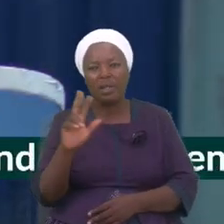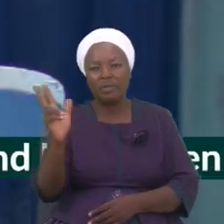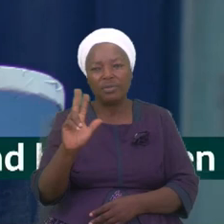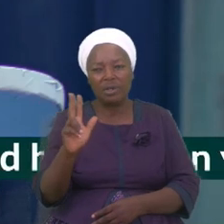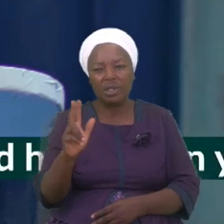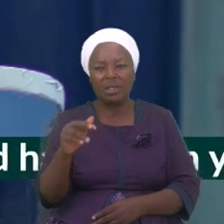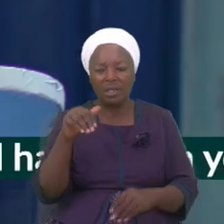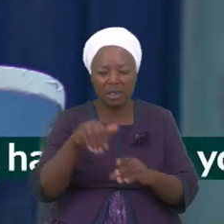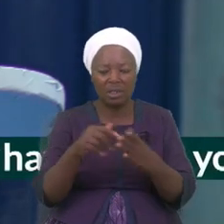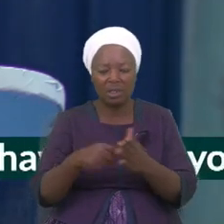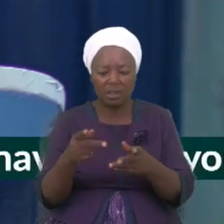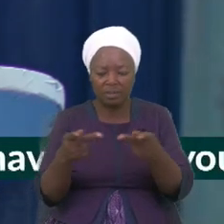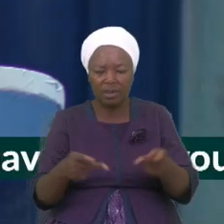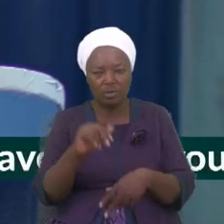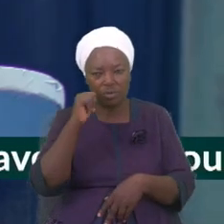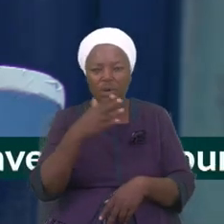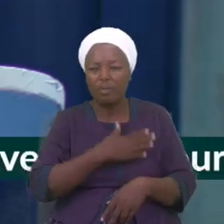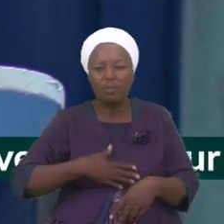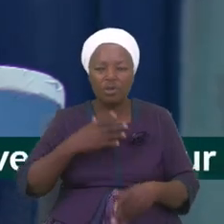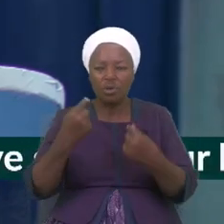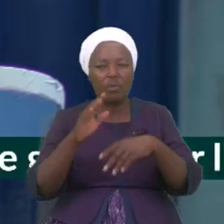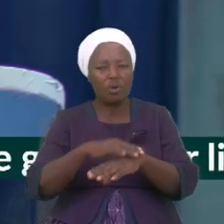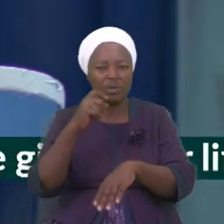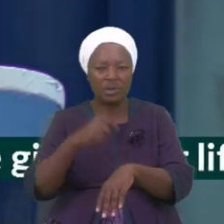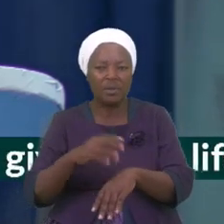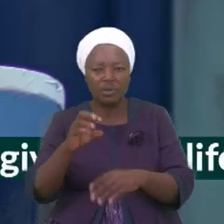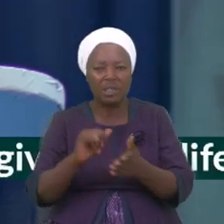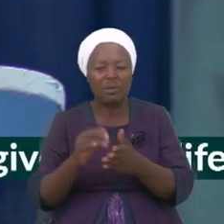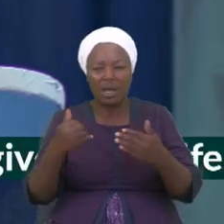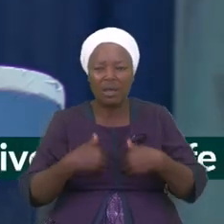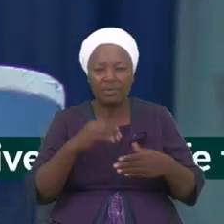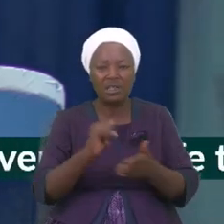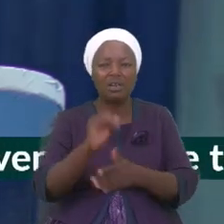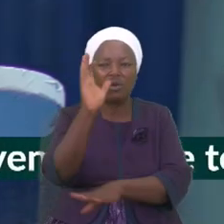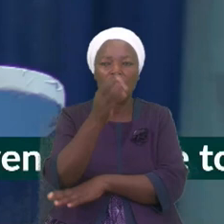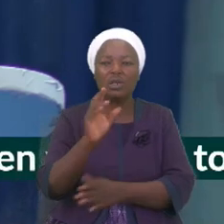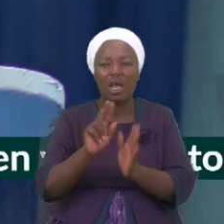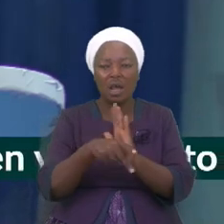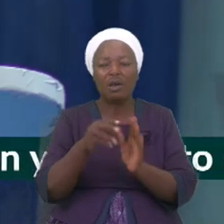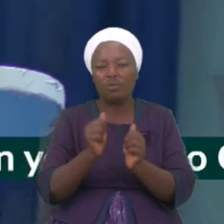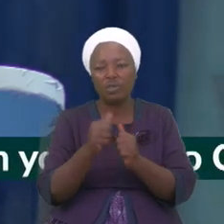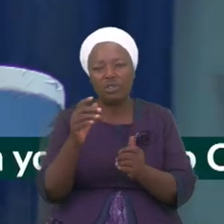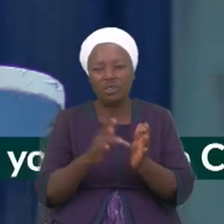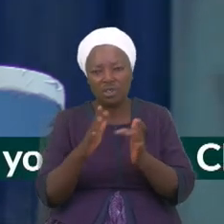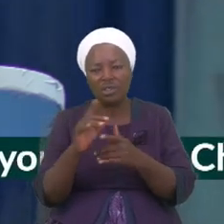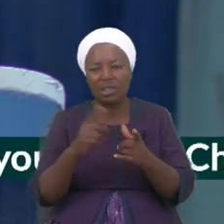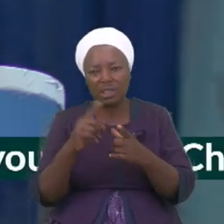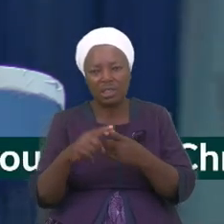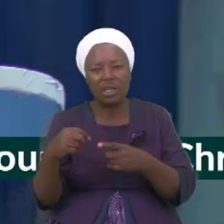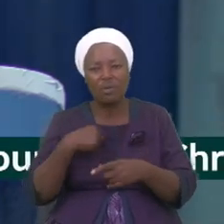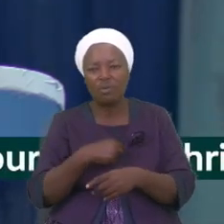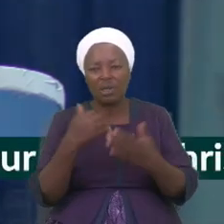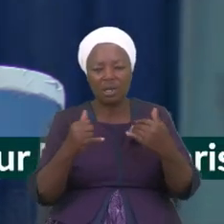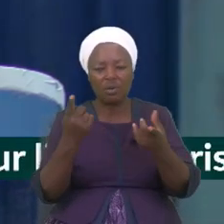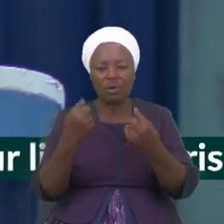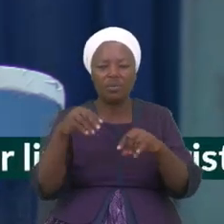please, you come on time so that we'll have that launch hour with Jesus. Then we now get into the